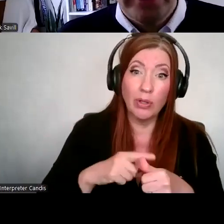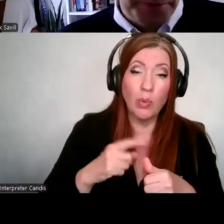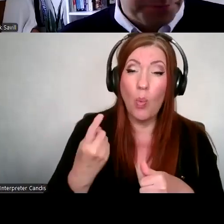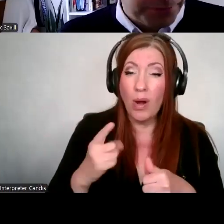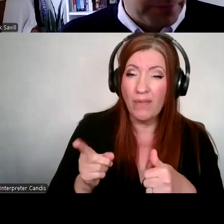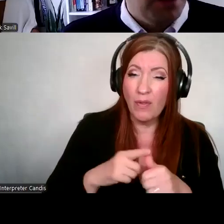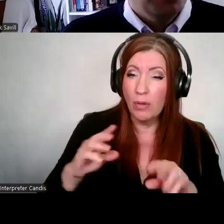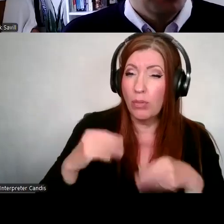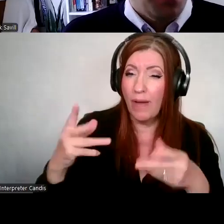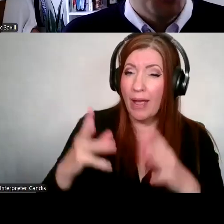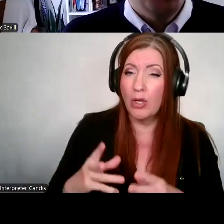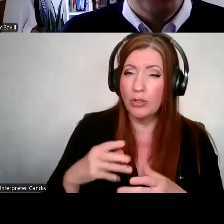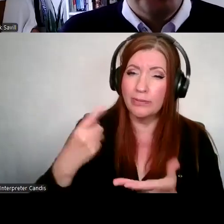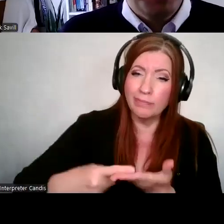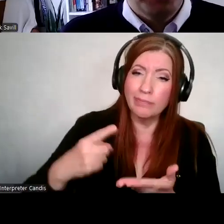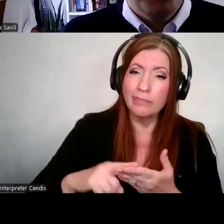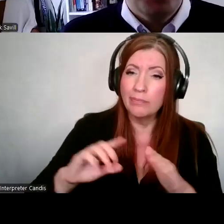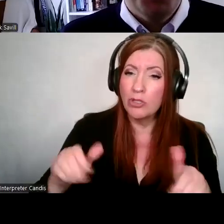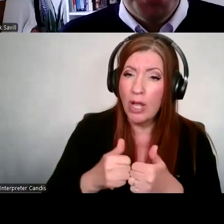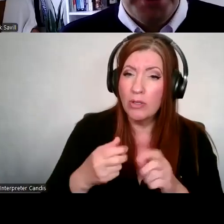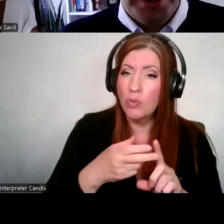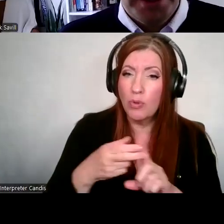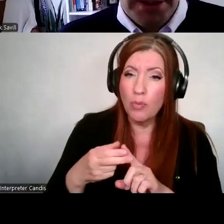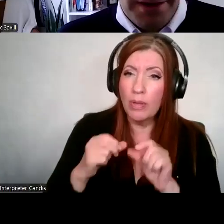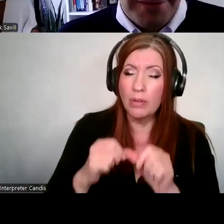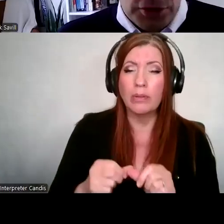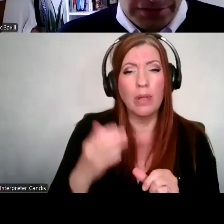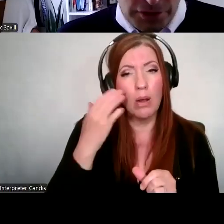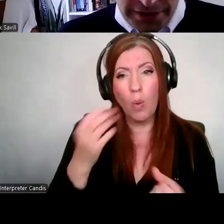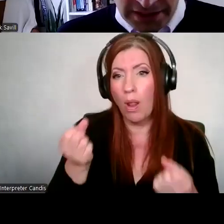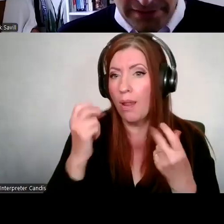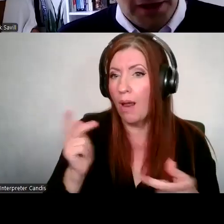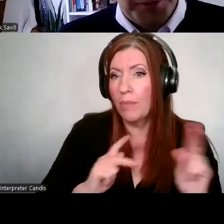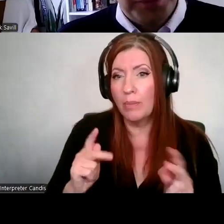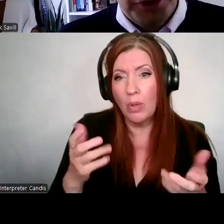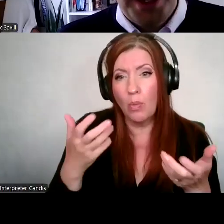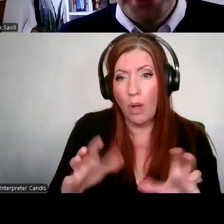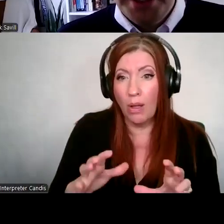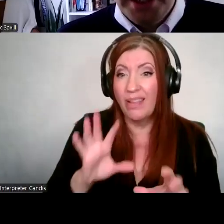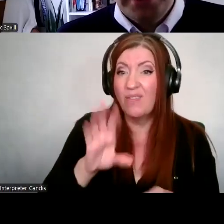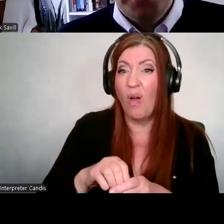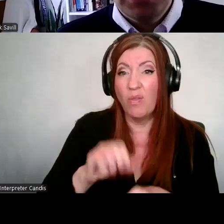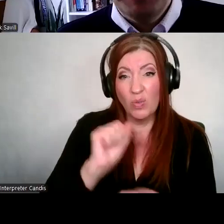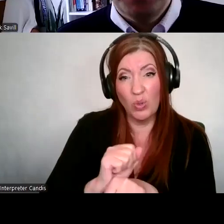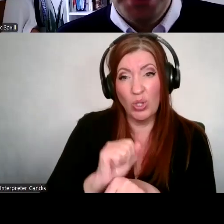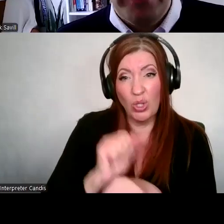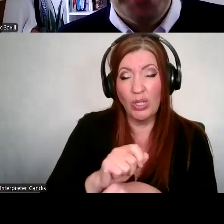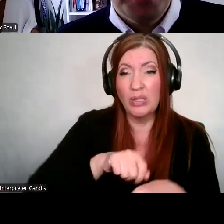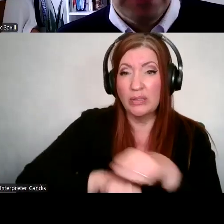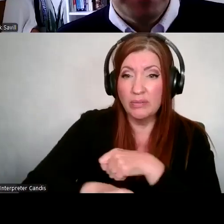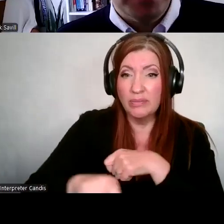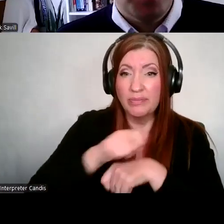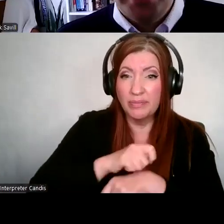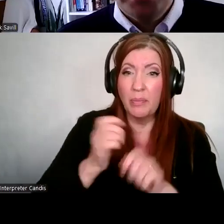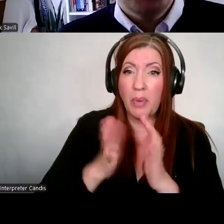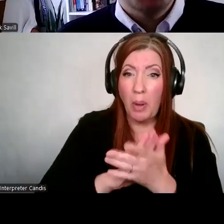in recruitment. I know a lot of people don't want to do this. It involves rolling your sleeves up. You get dirtier. You see people's terrors. You